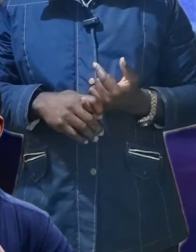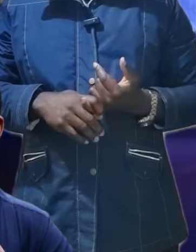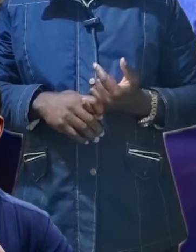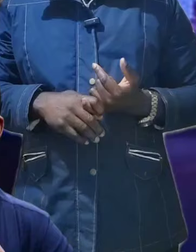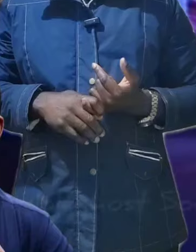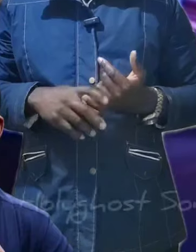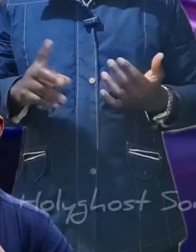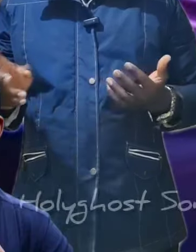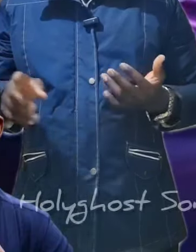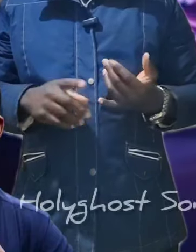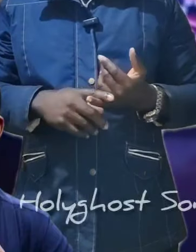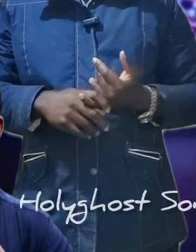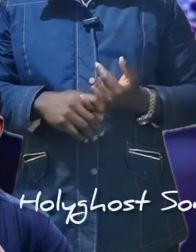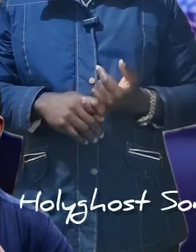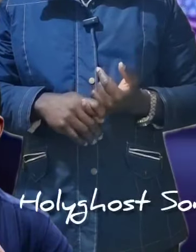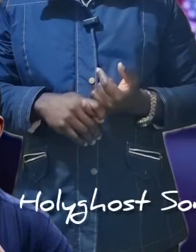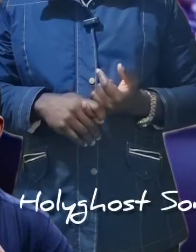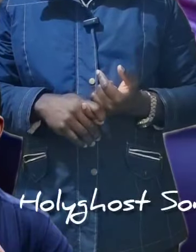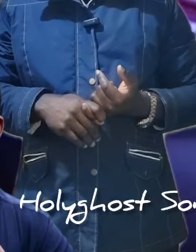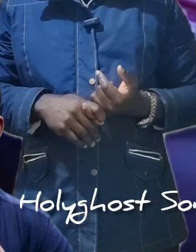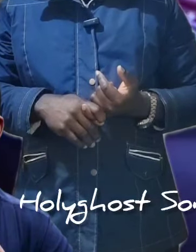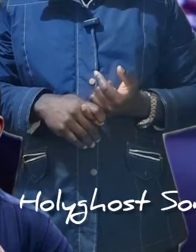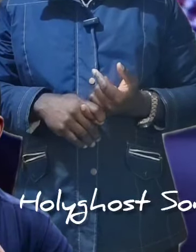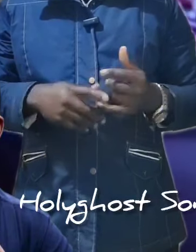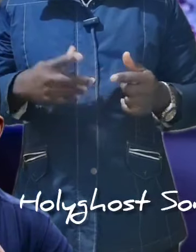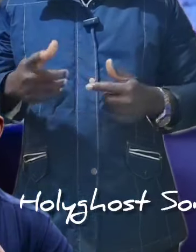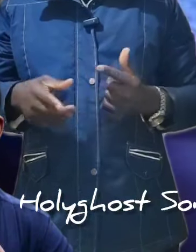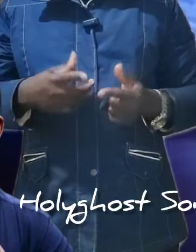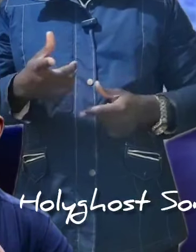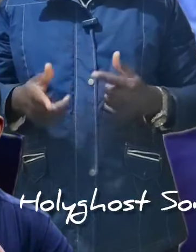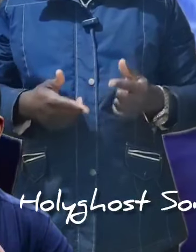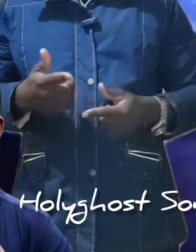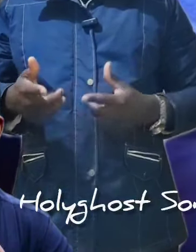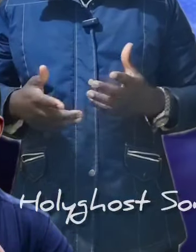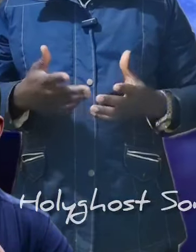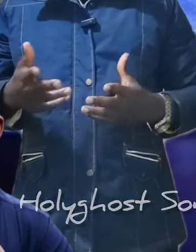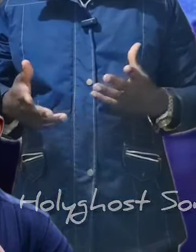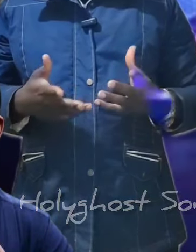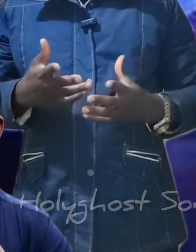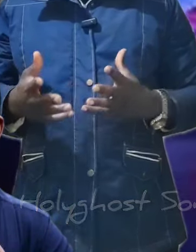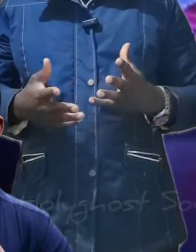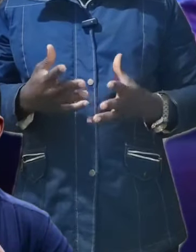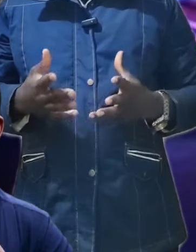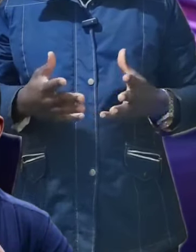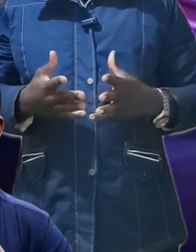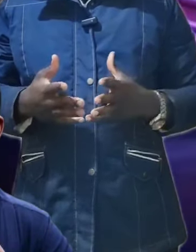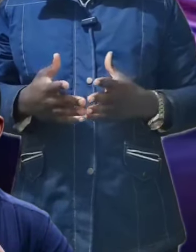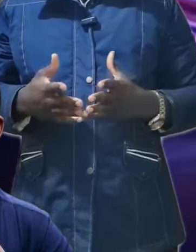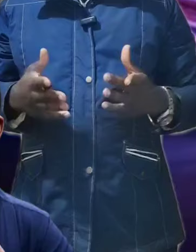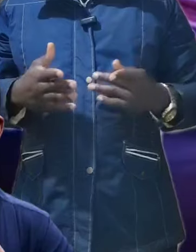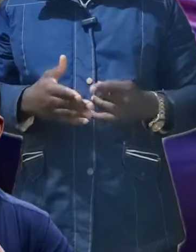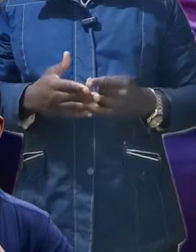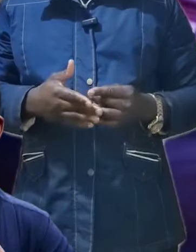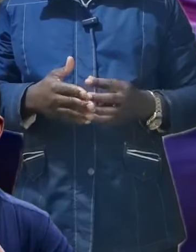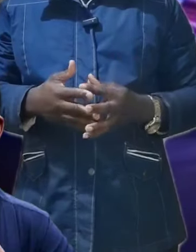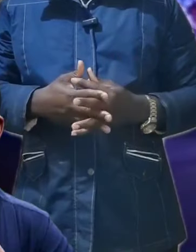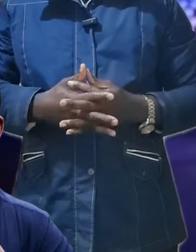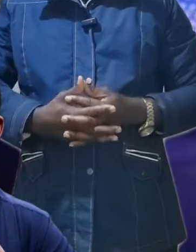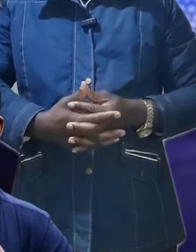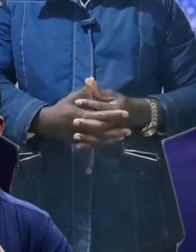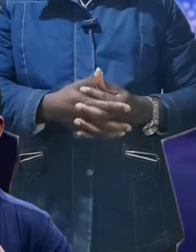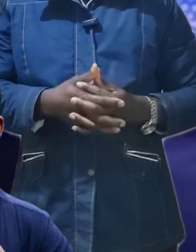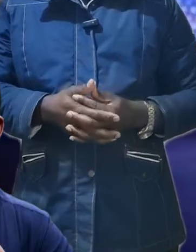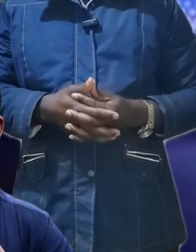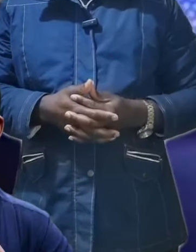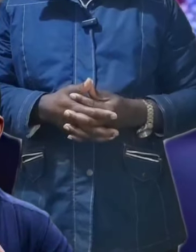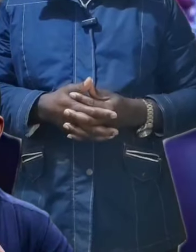needs. They did attend to any of their demands. That's the reason why now they are warming up very well for another protest